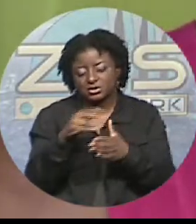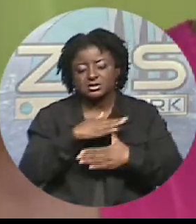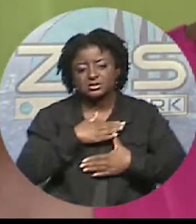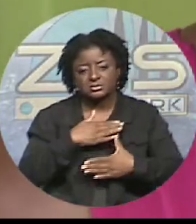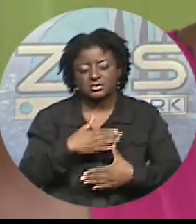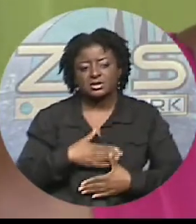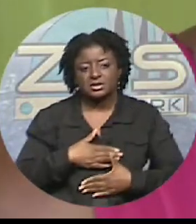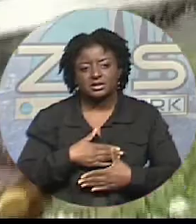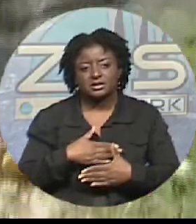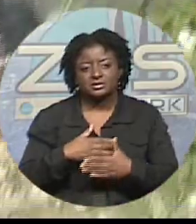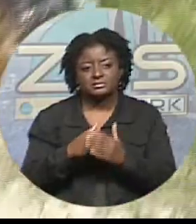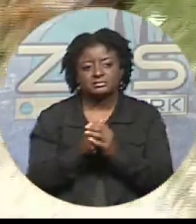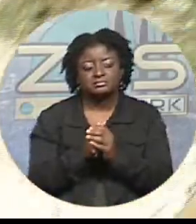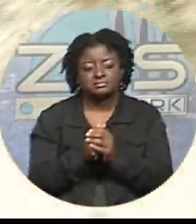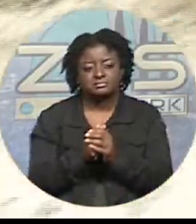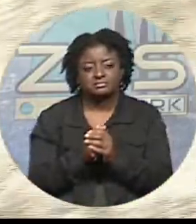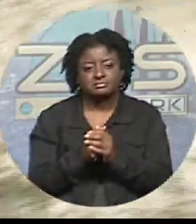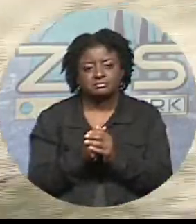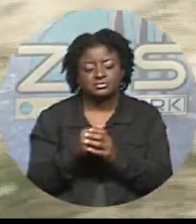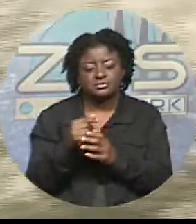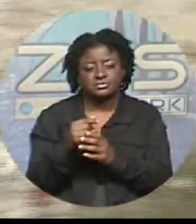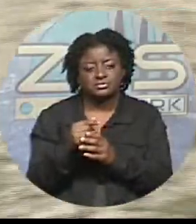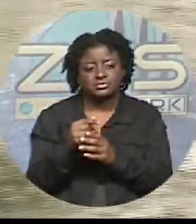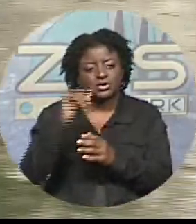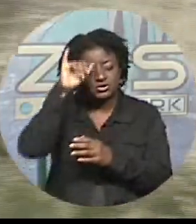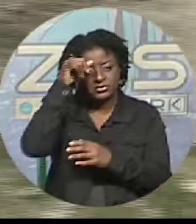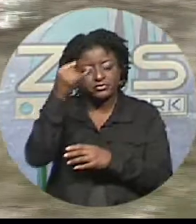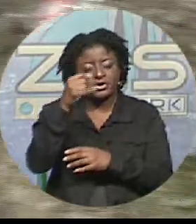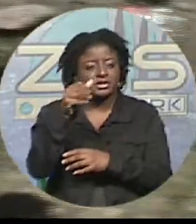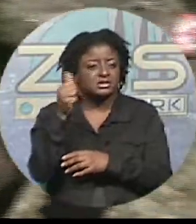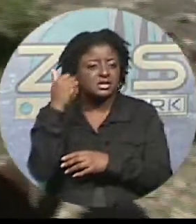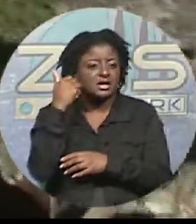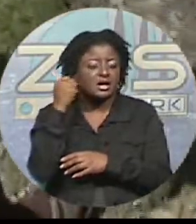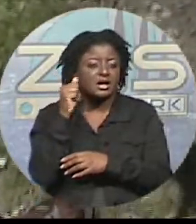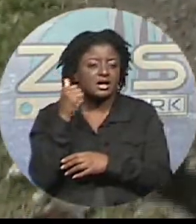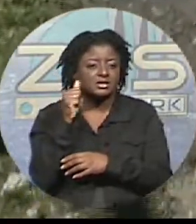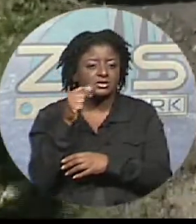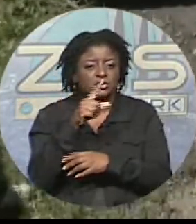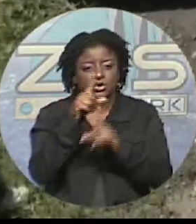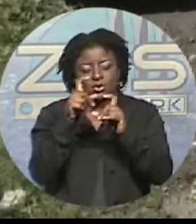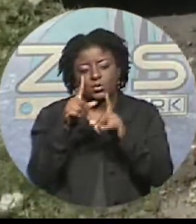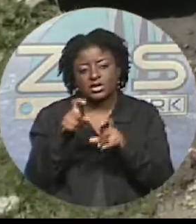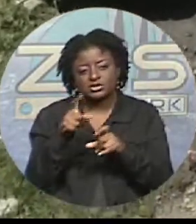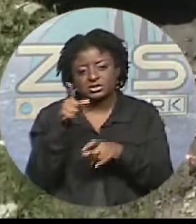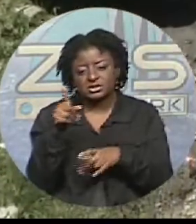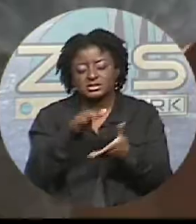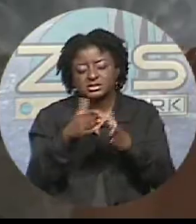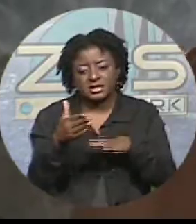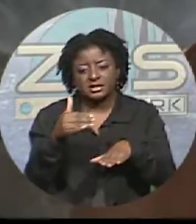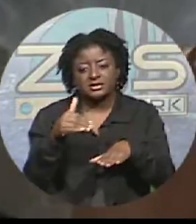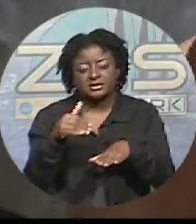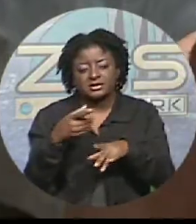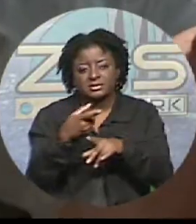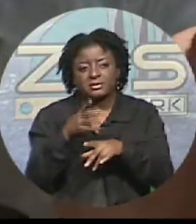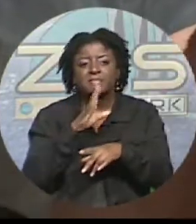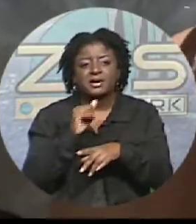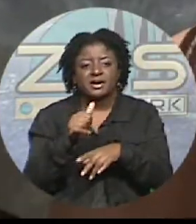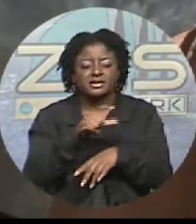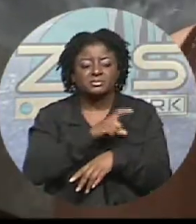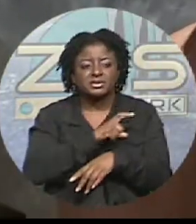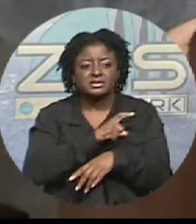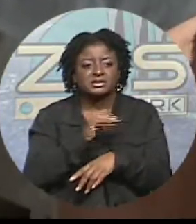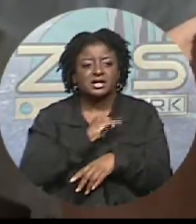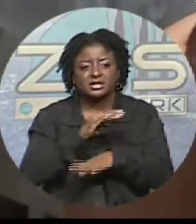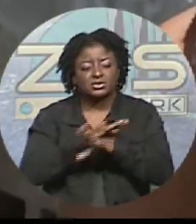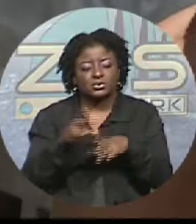saw that was him. Javon's aunt, Astrida Farrington, questioned his death at the hands of police. I think it's fair, and I don't think it's right.